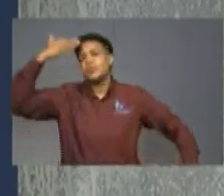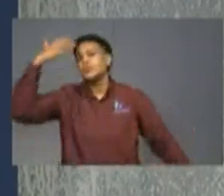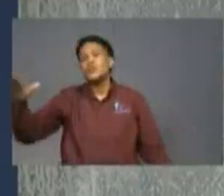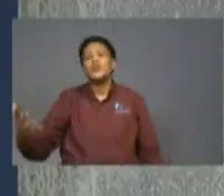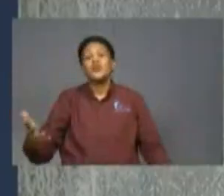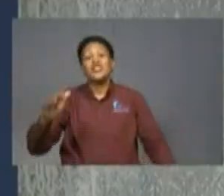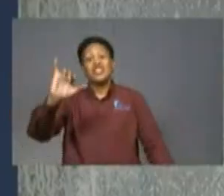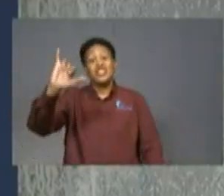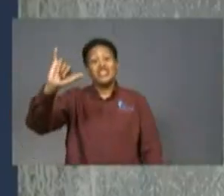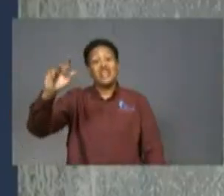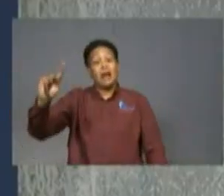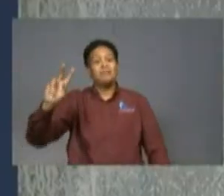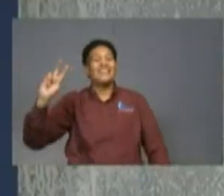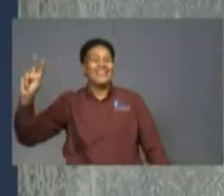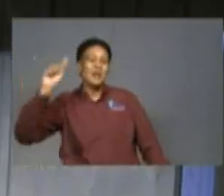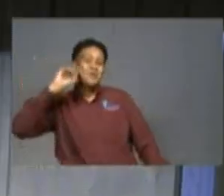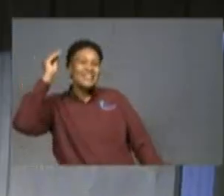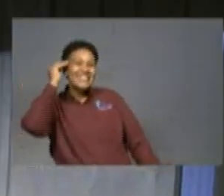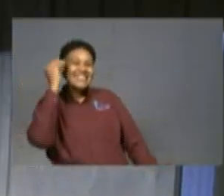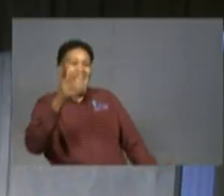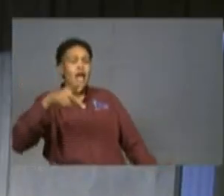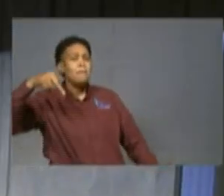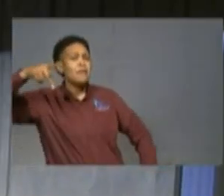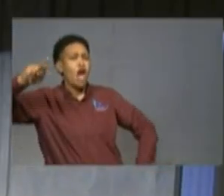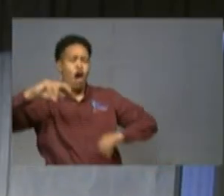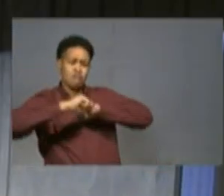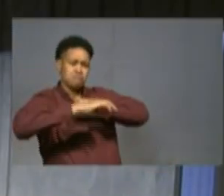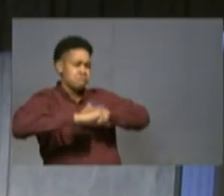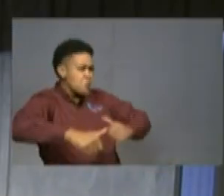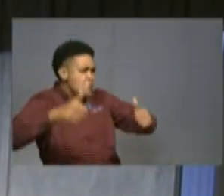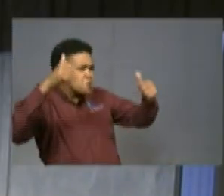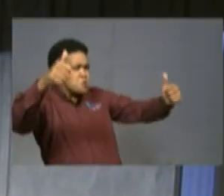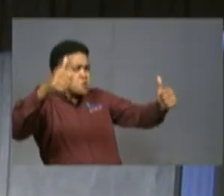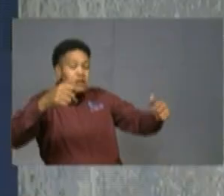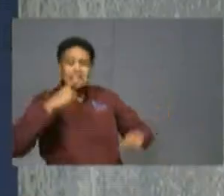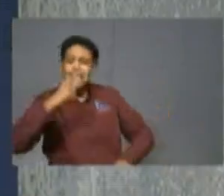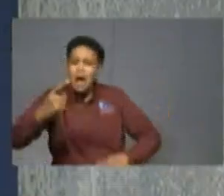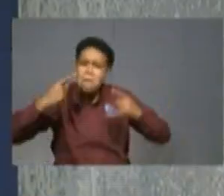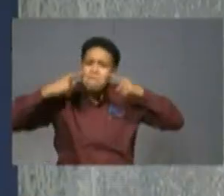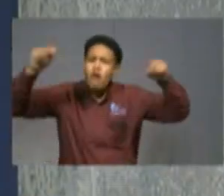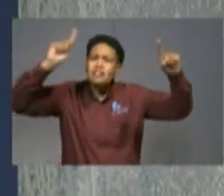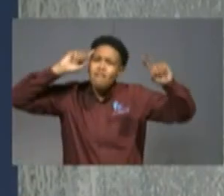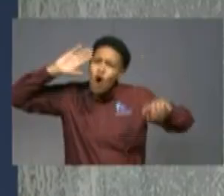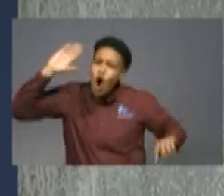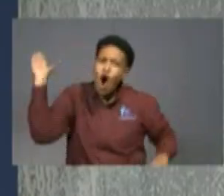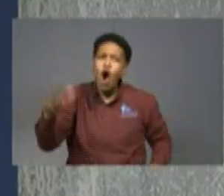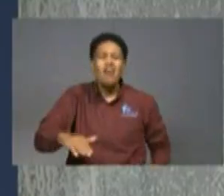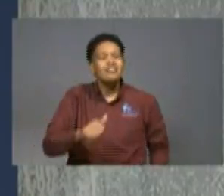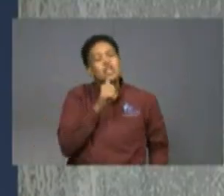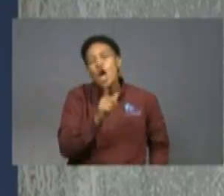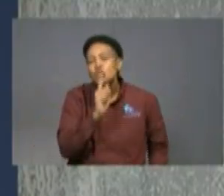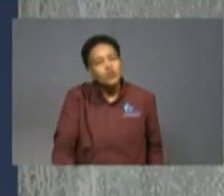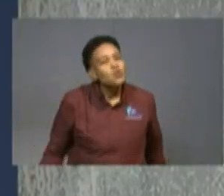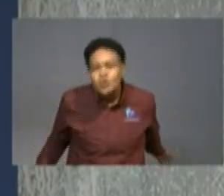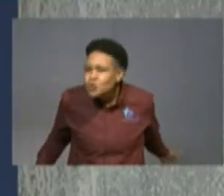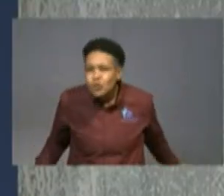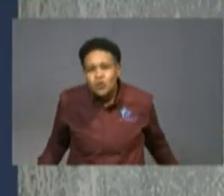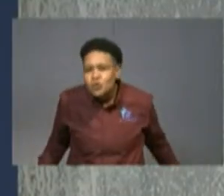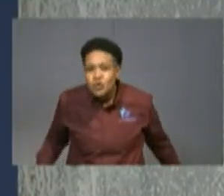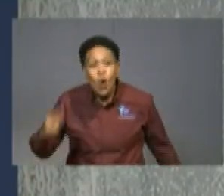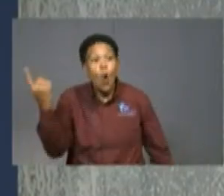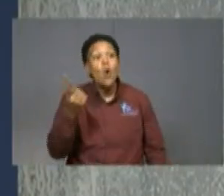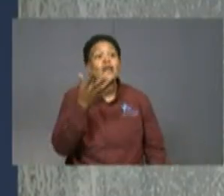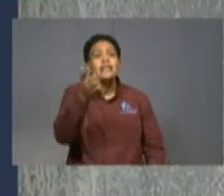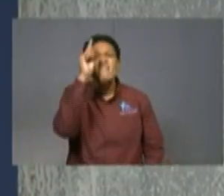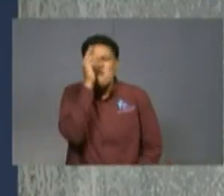will tell you, because they're a great PR machine, that there's prosperity out there for everyone. It's not true. It's actually only out there